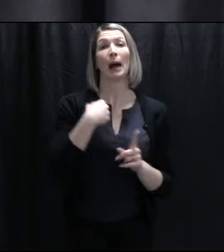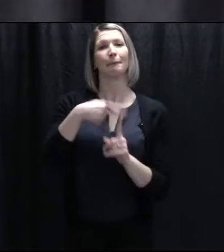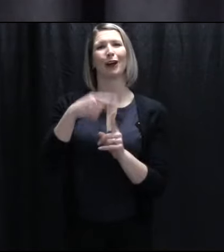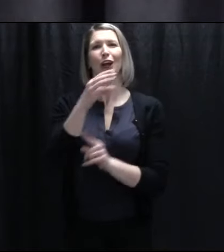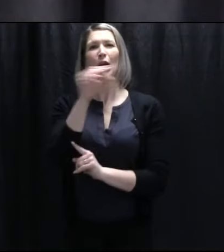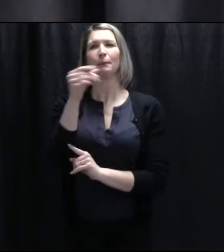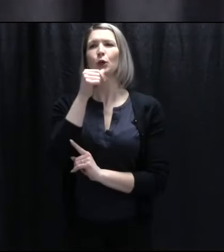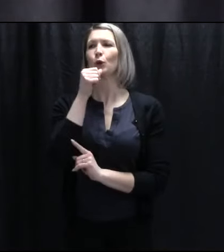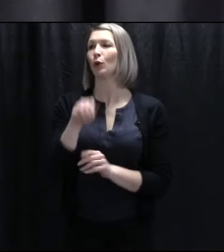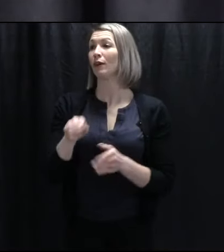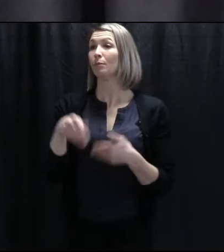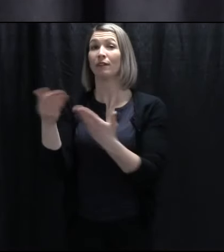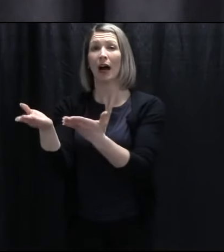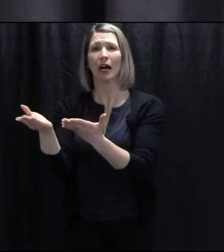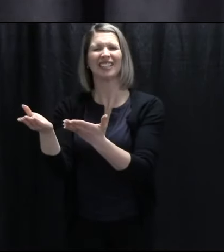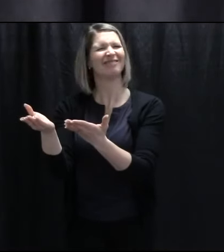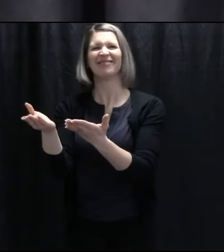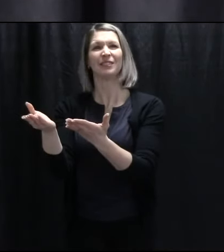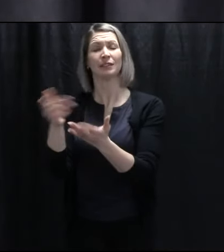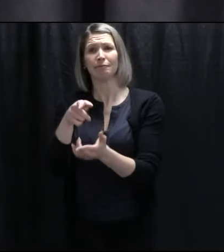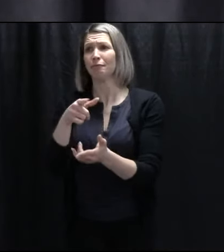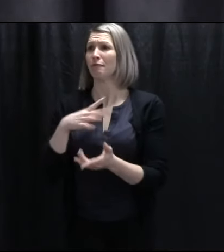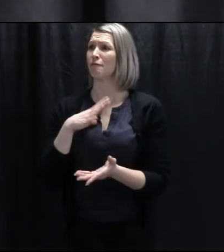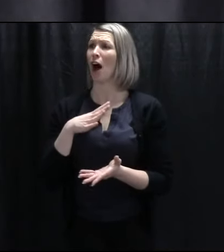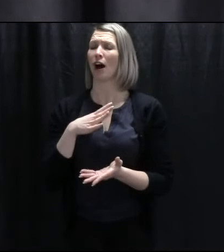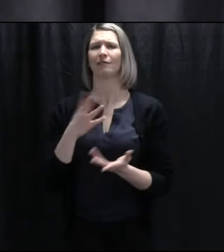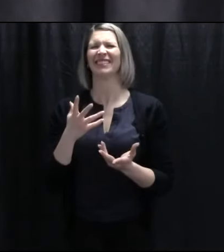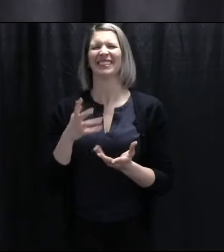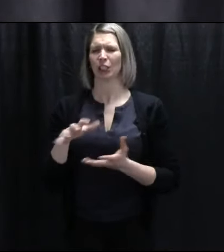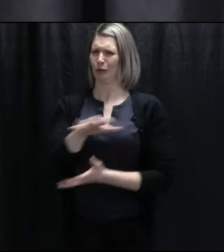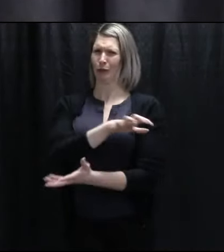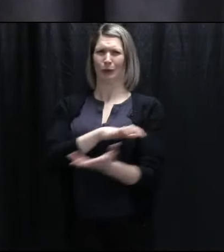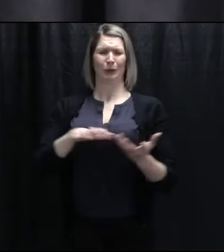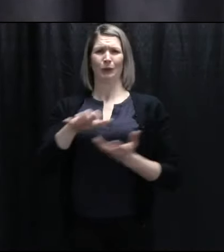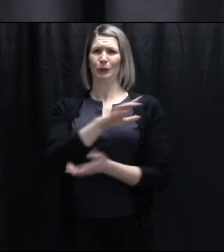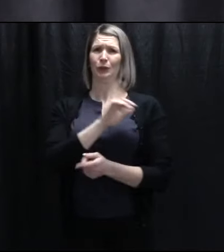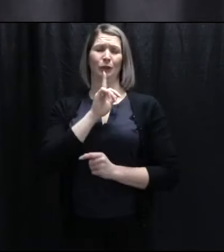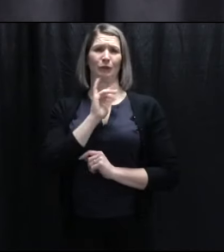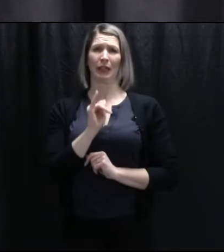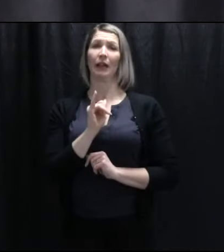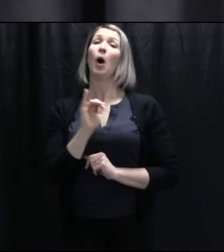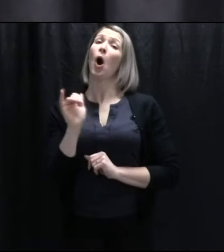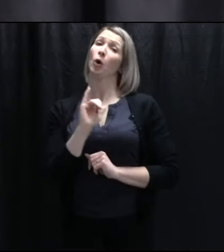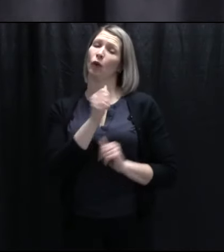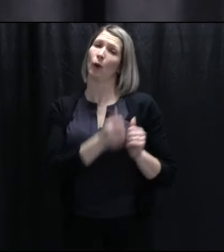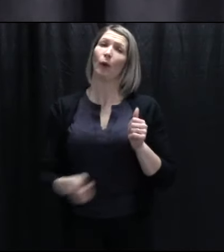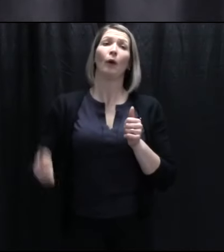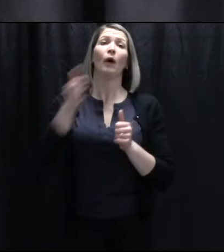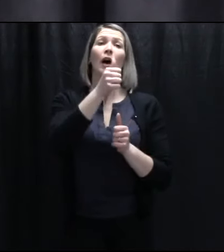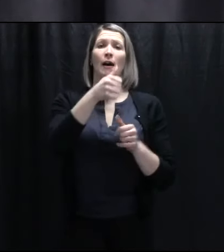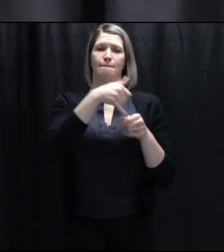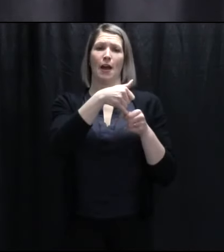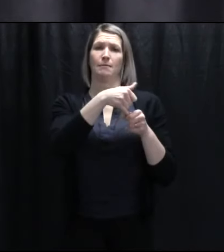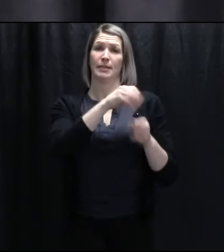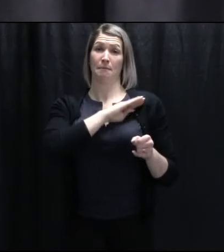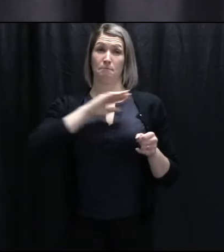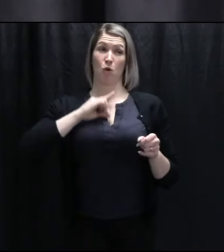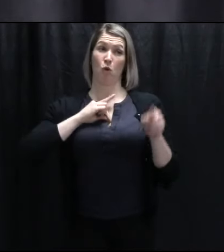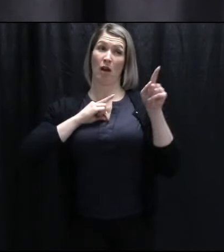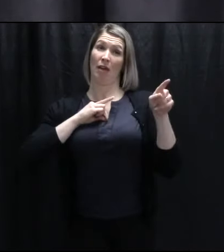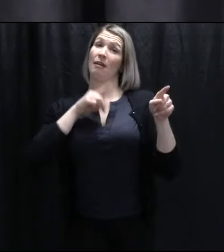we're trying to unravel that at the moment. The pharmacy board is another layer of complexity because they control the standards